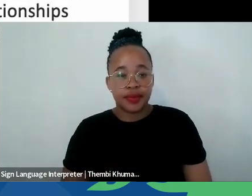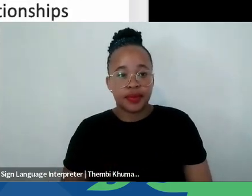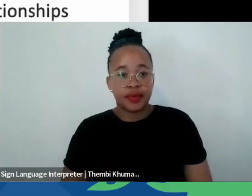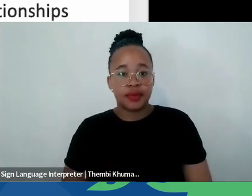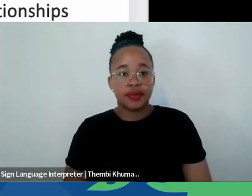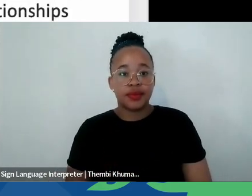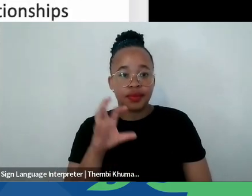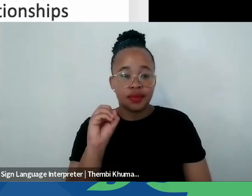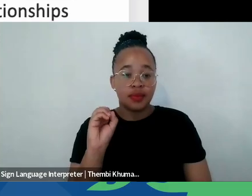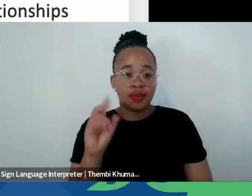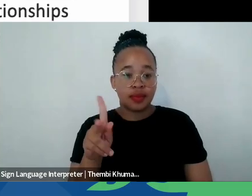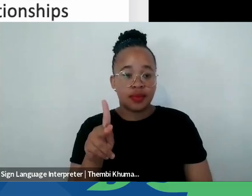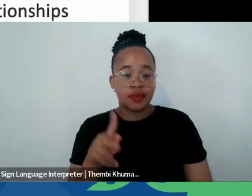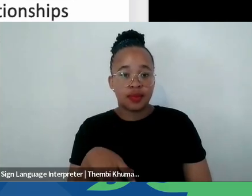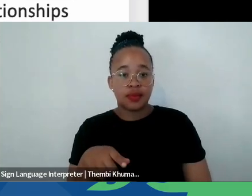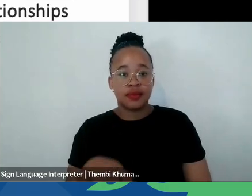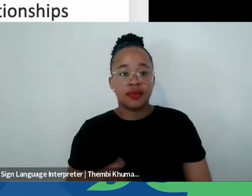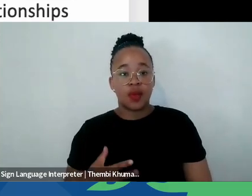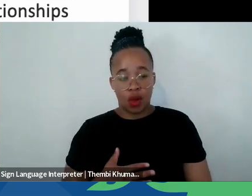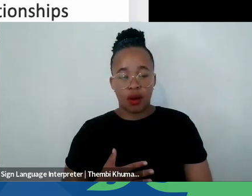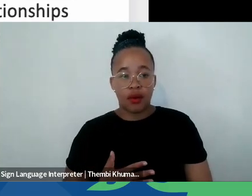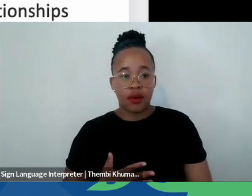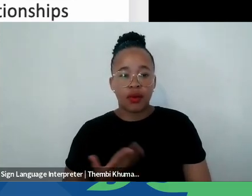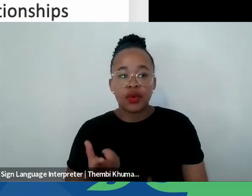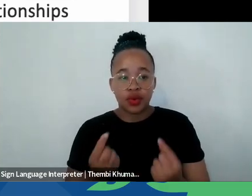Okay, I want to, before I start